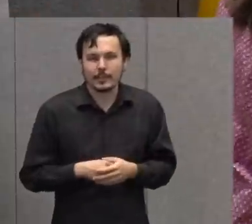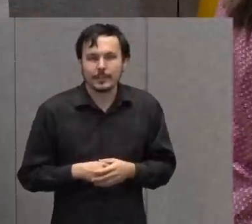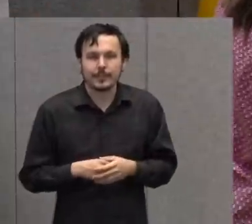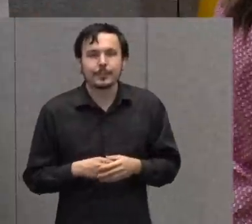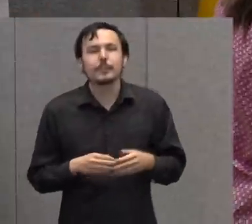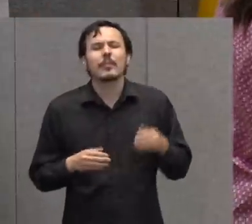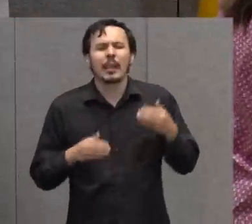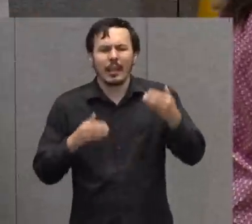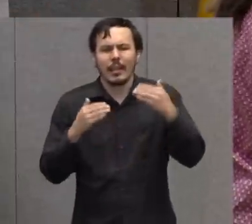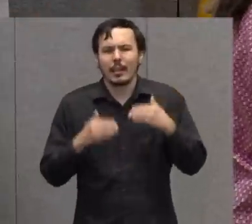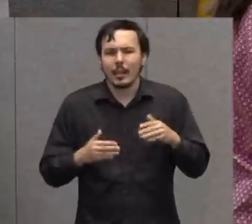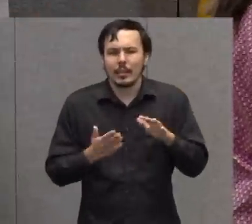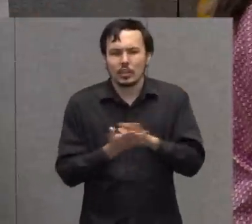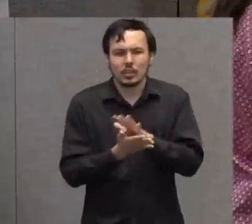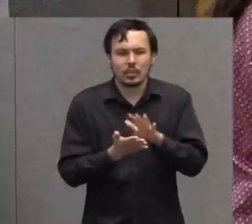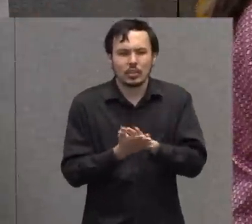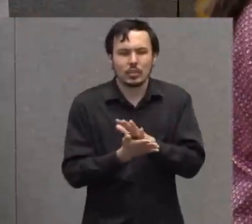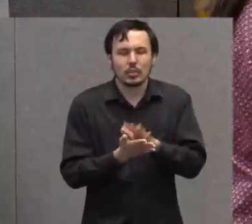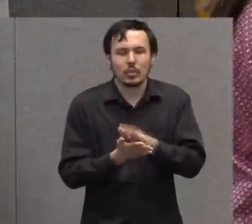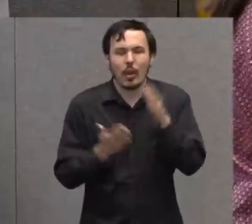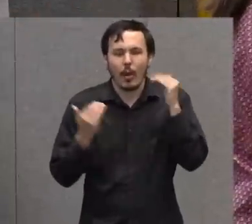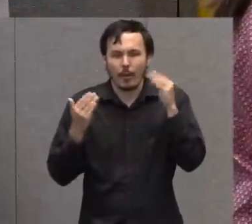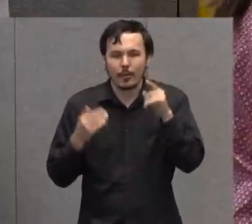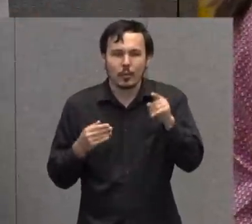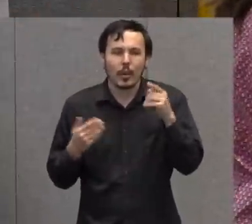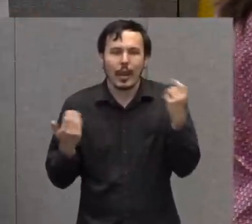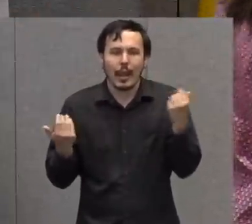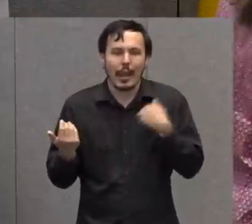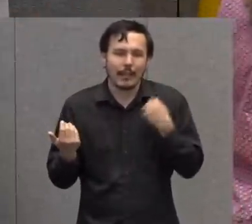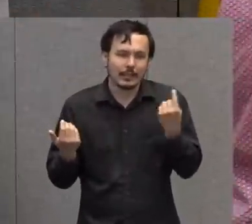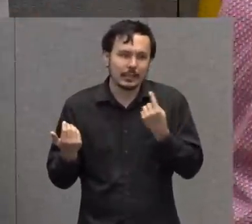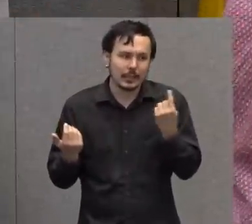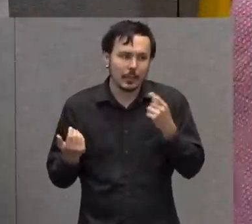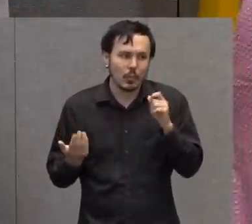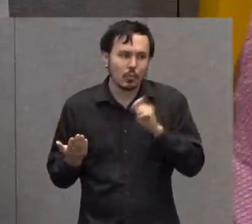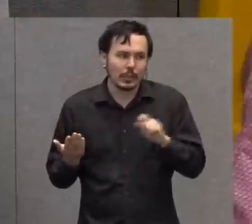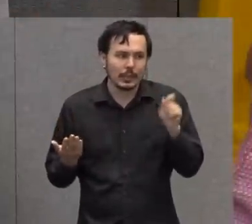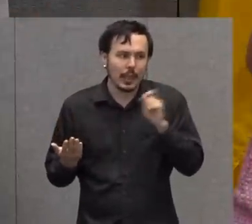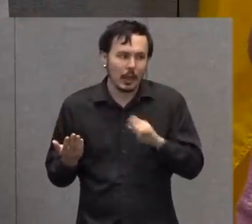sheet. So hopefully you have this written down somewhere.